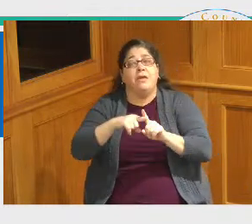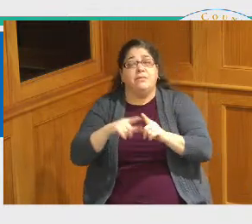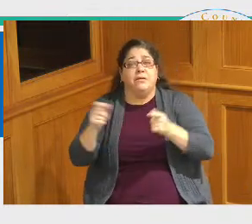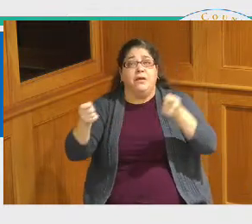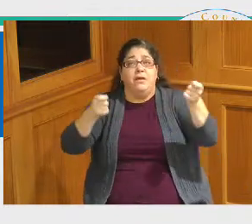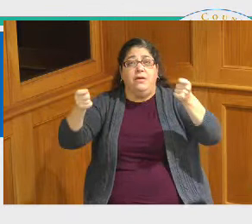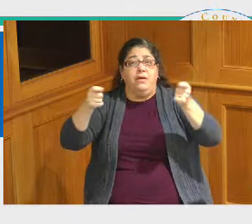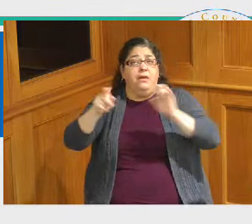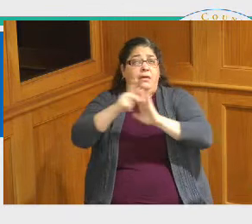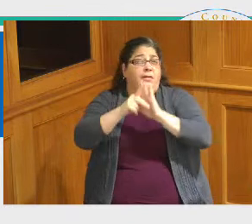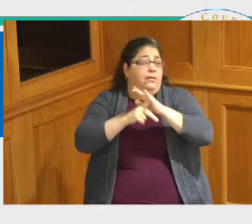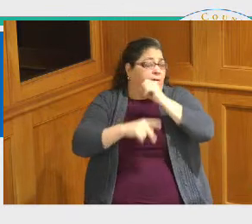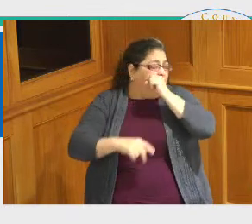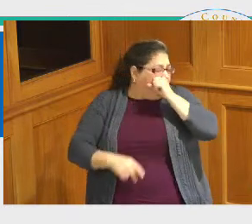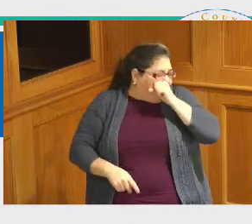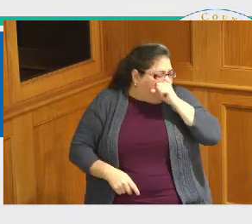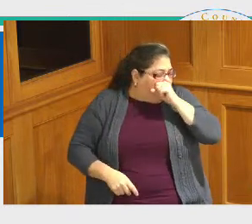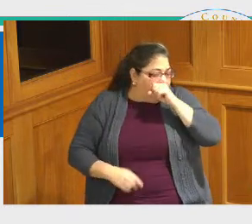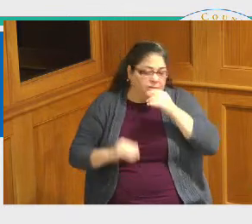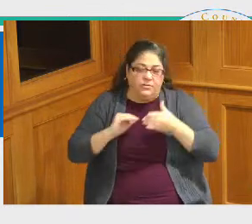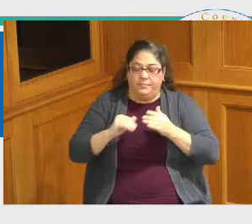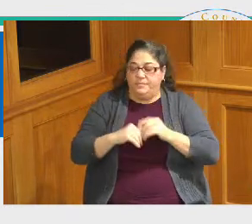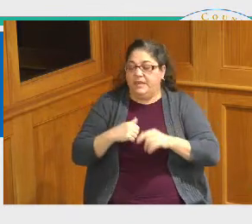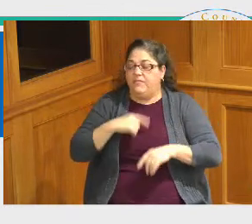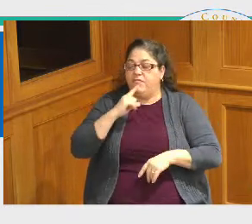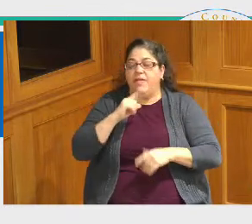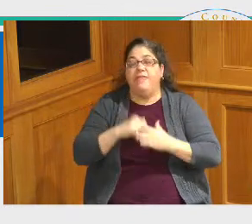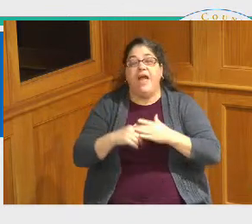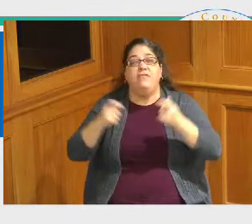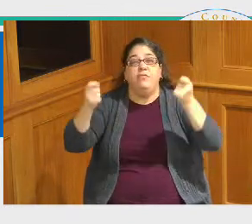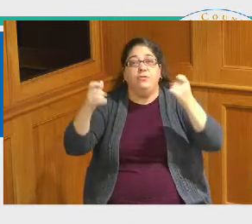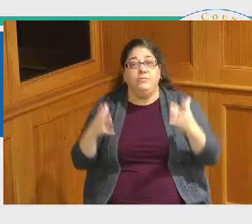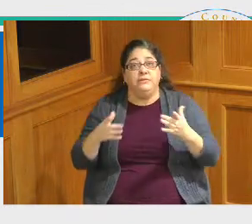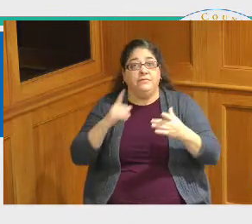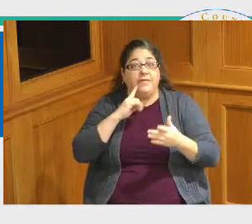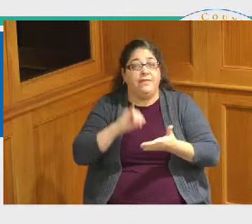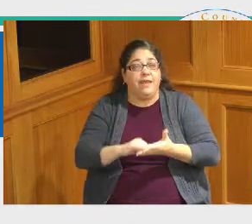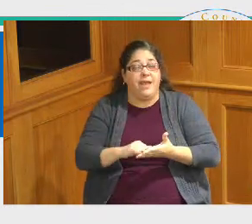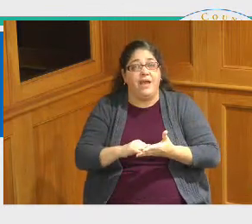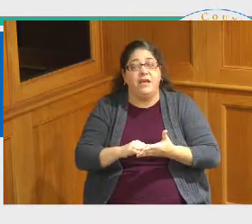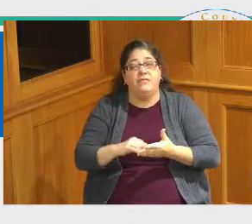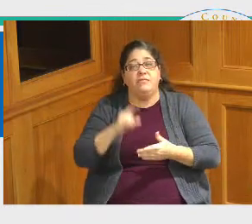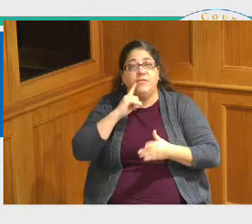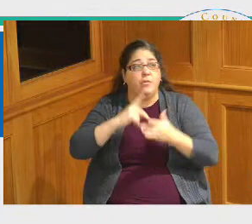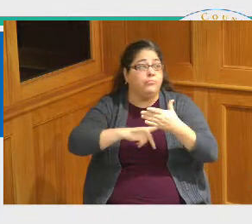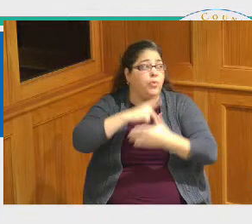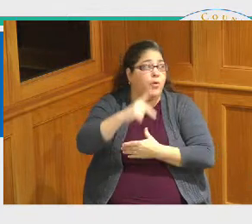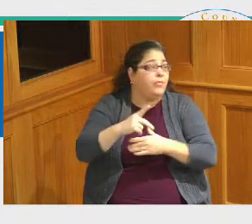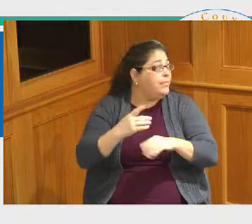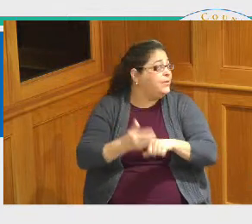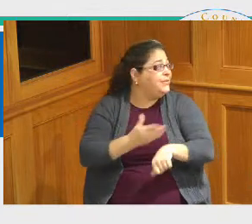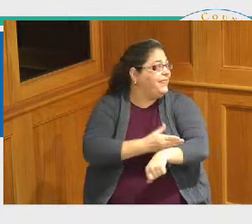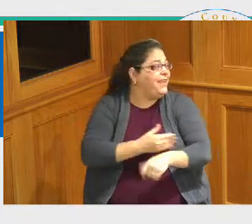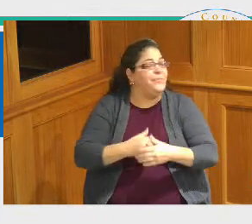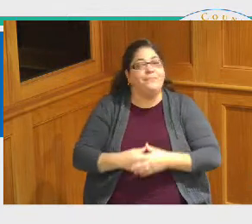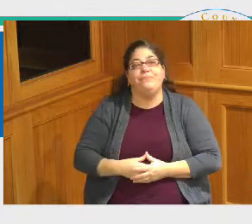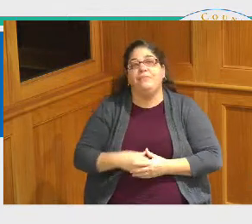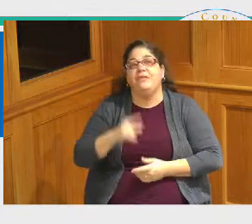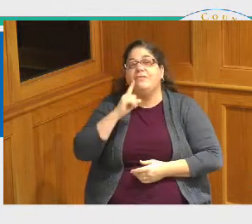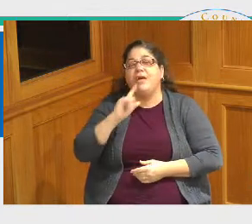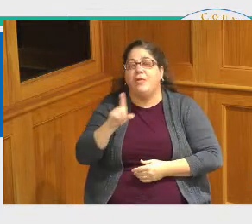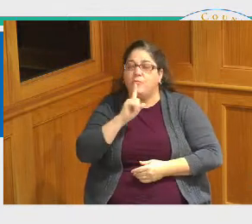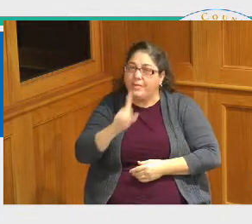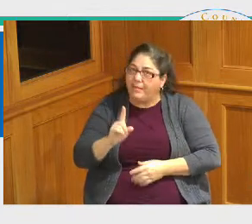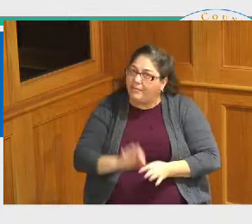manual that we found other organizations and programs were doing that was really